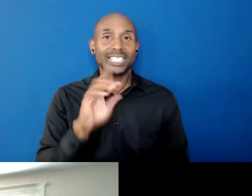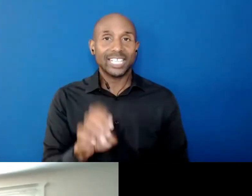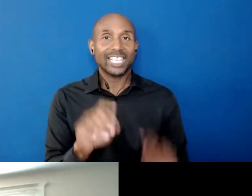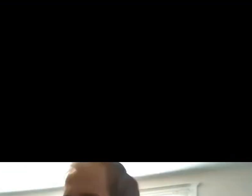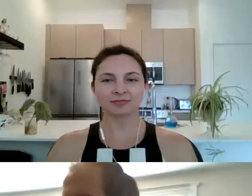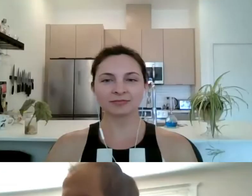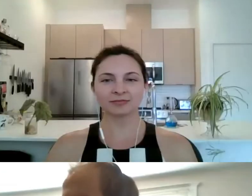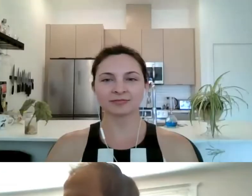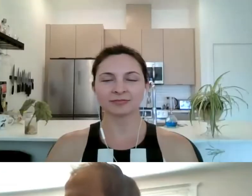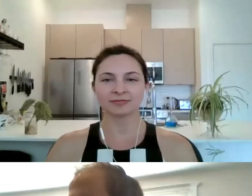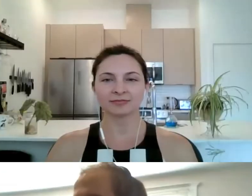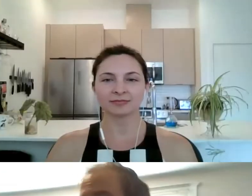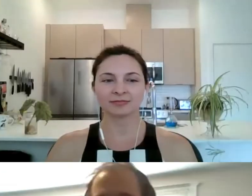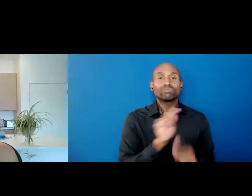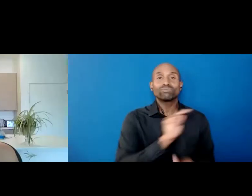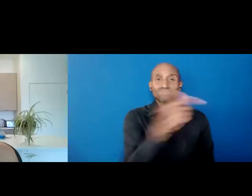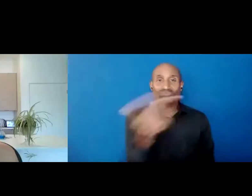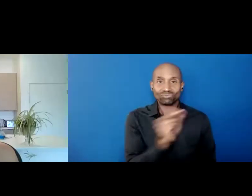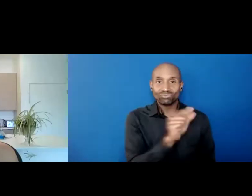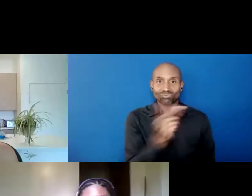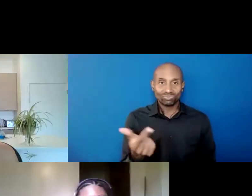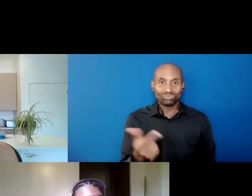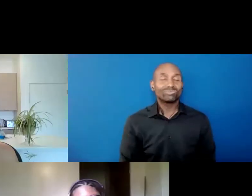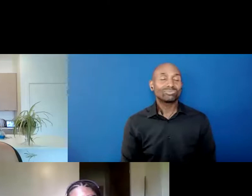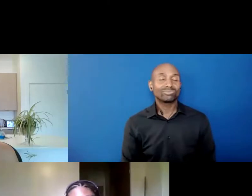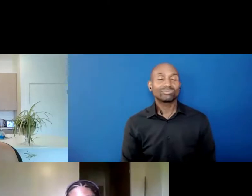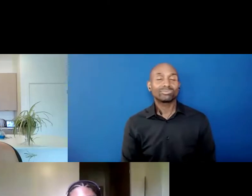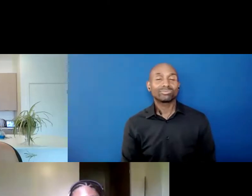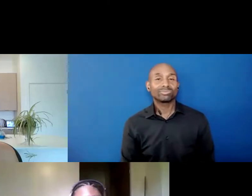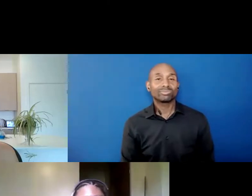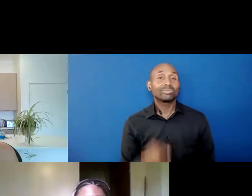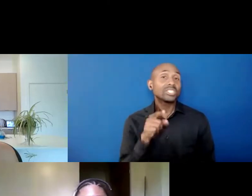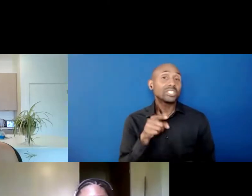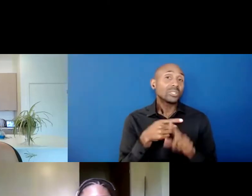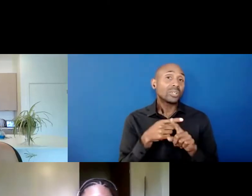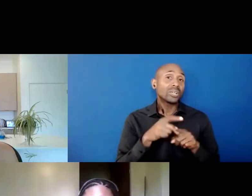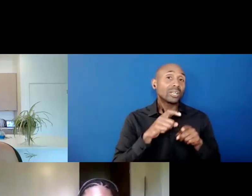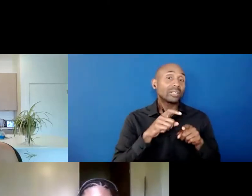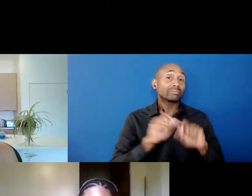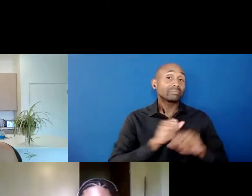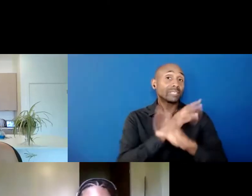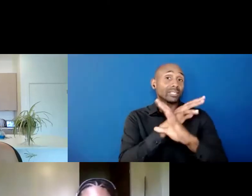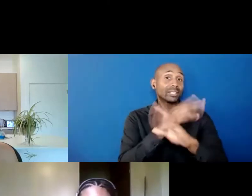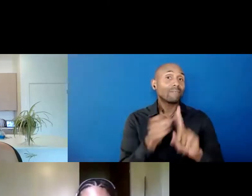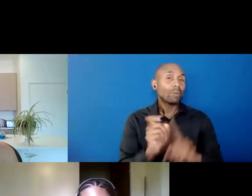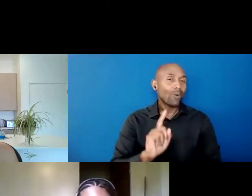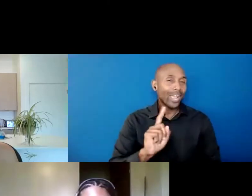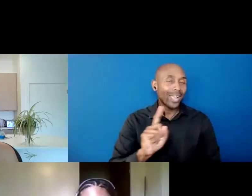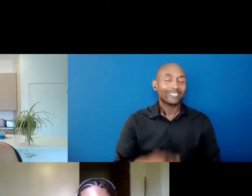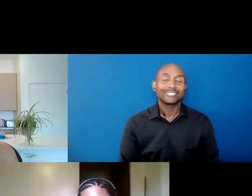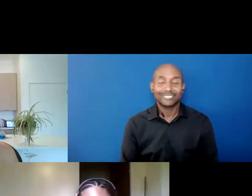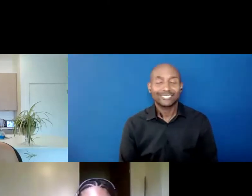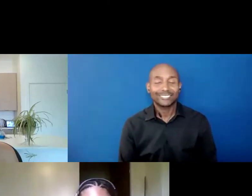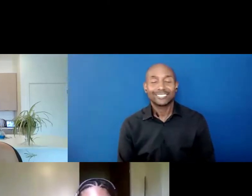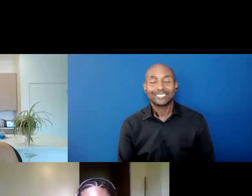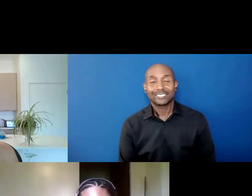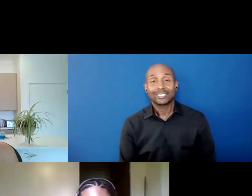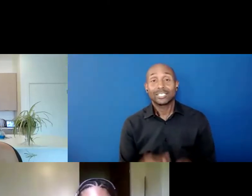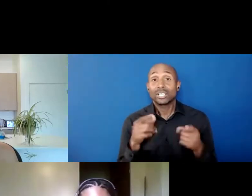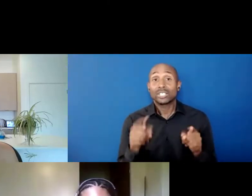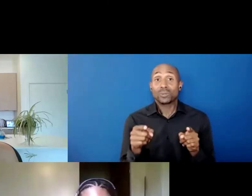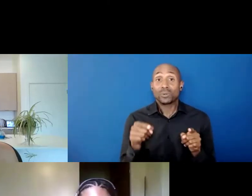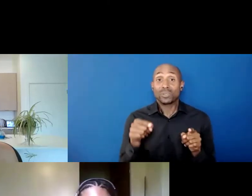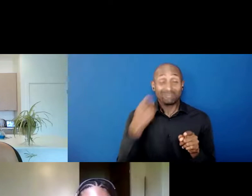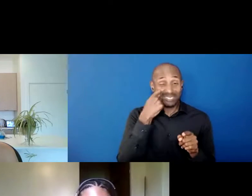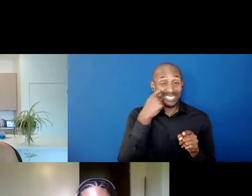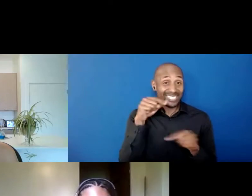introduce yourselves and also where you're dialing in from. I'm sure we're all, during this past year, it doesn't look